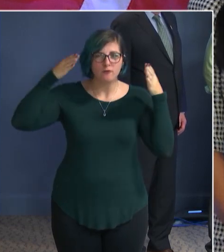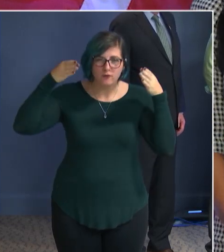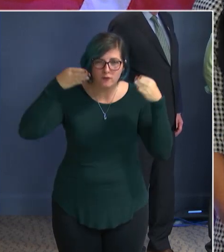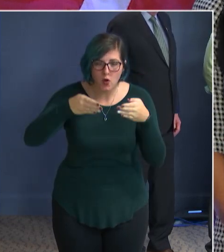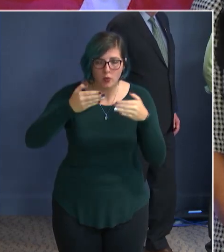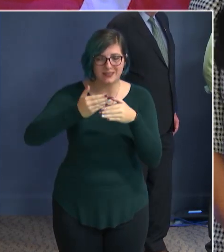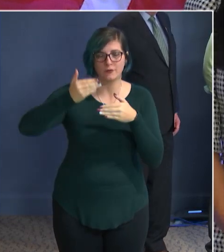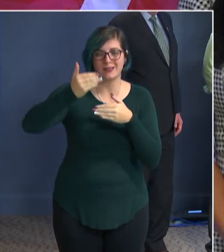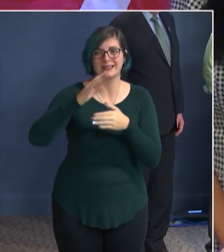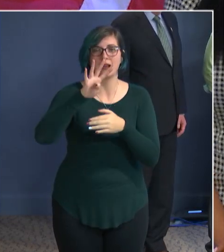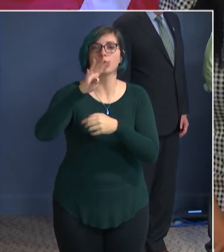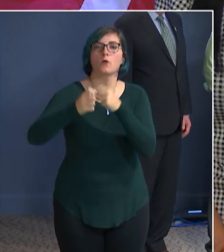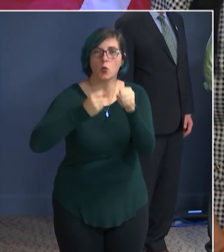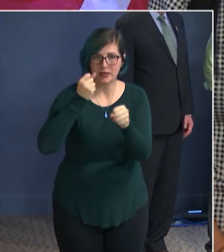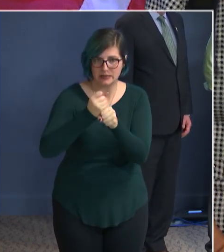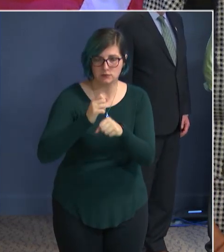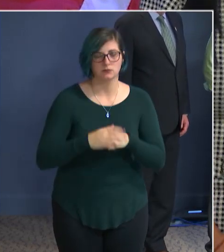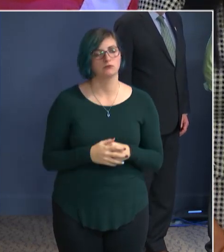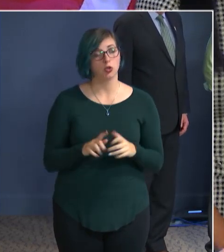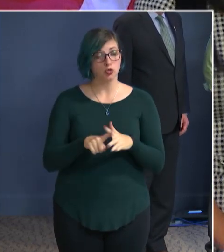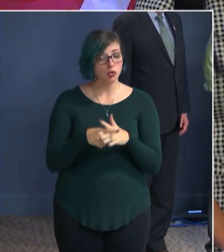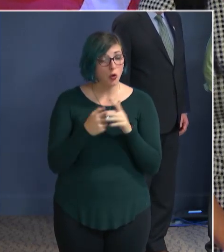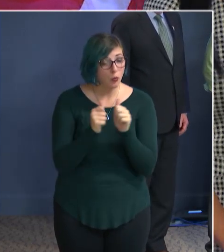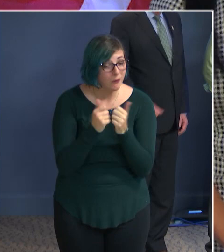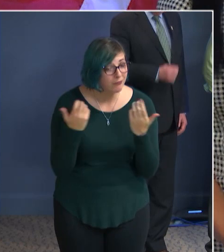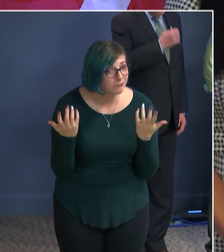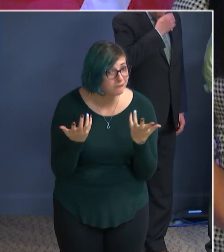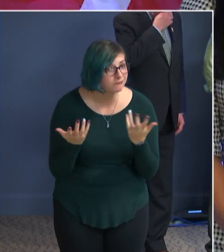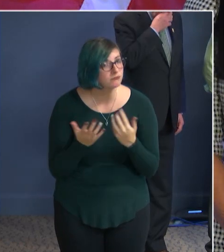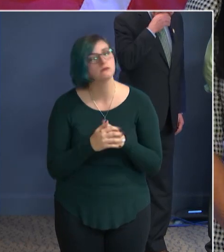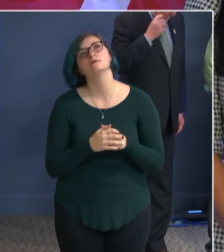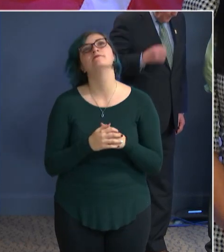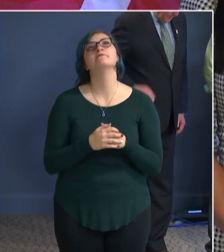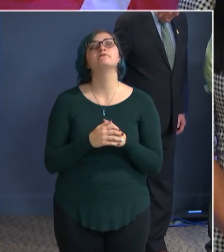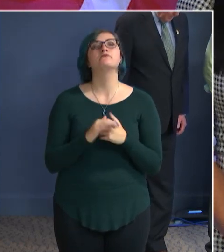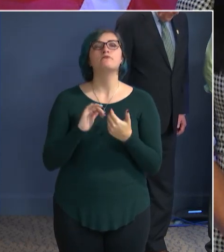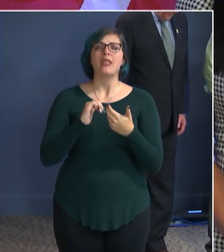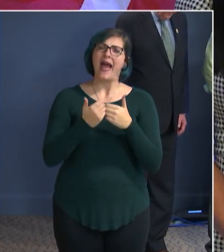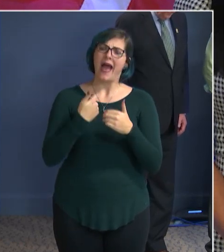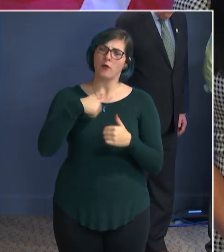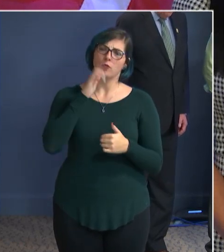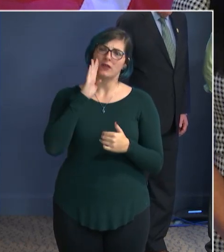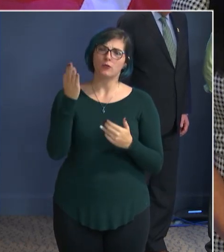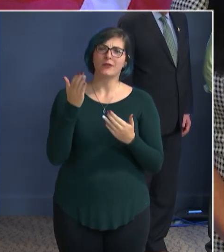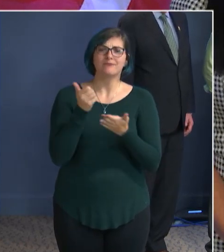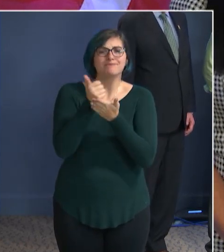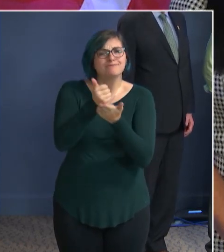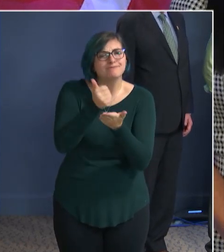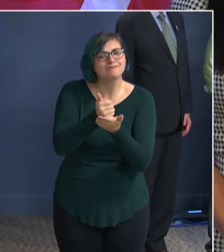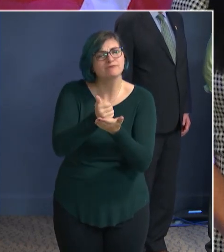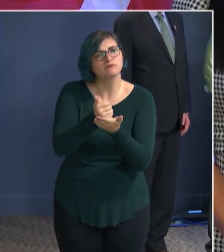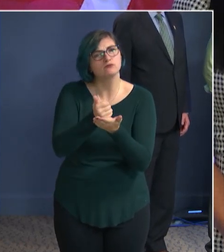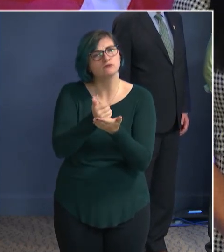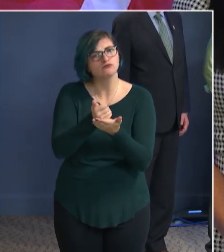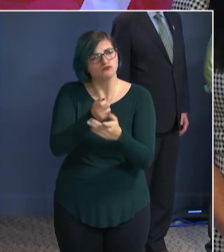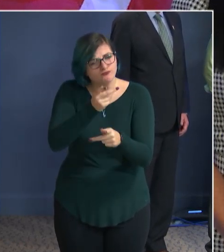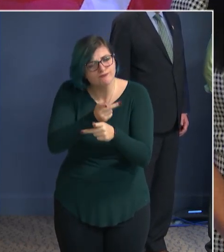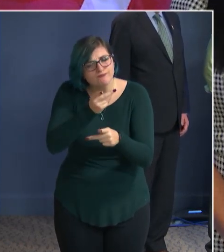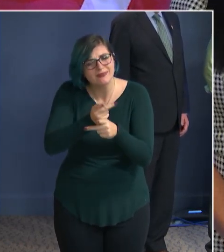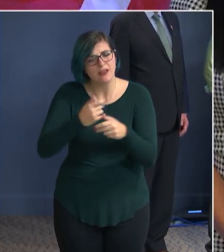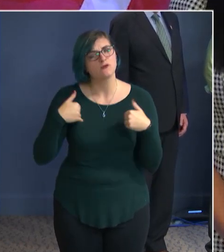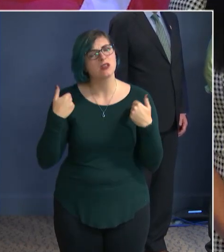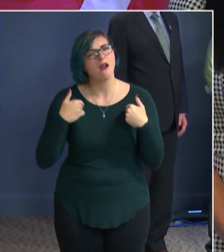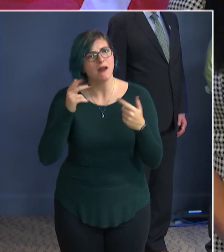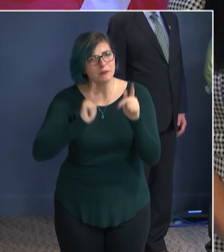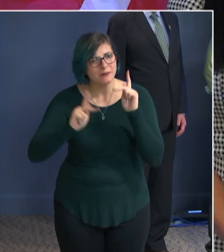4 years, starting with how we are going to serve young people in our schools to make